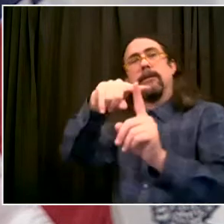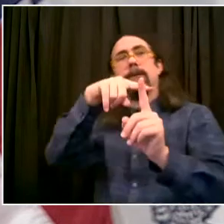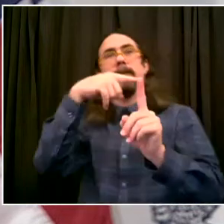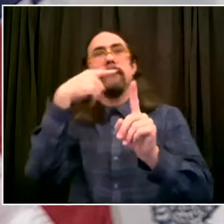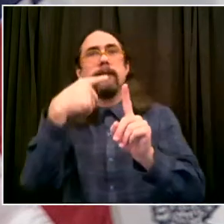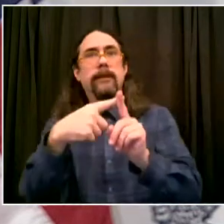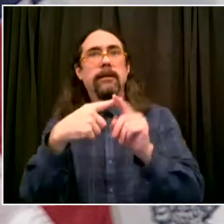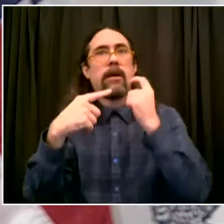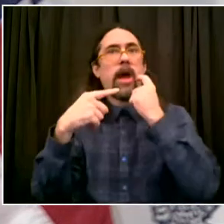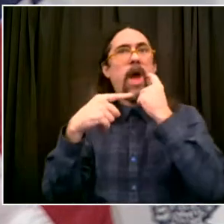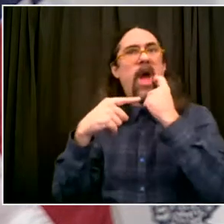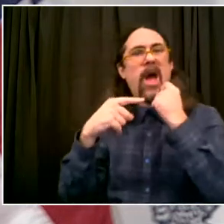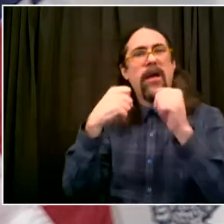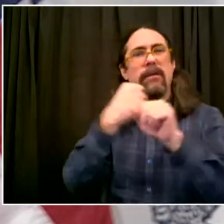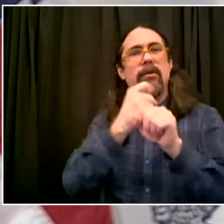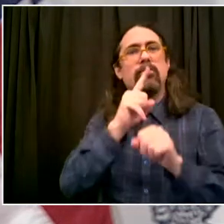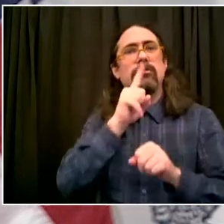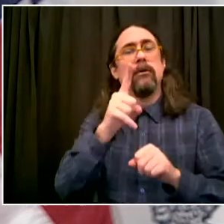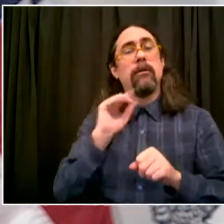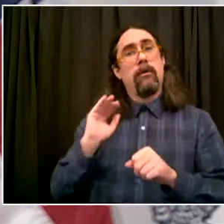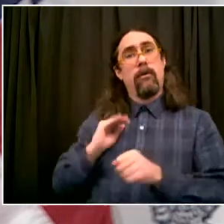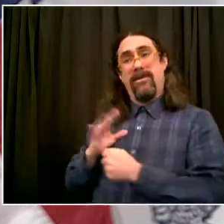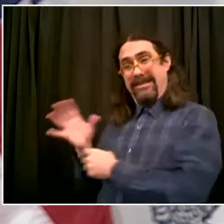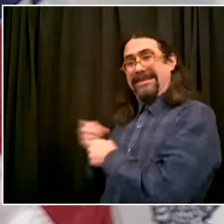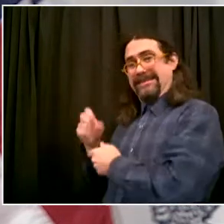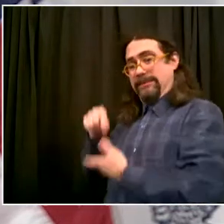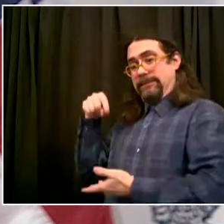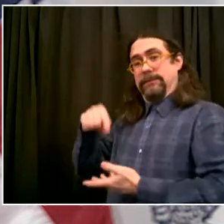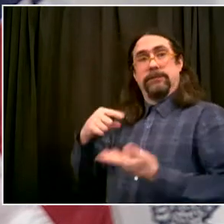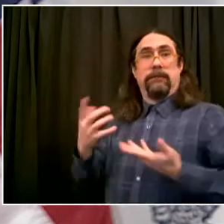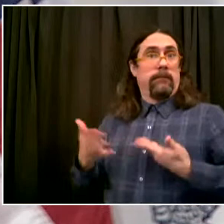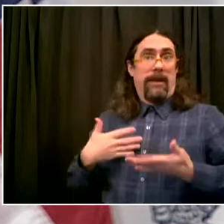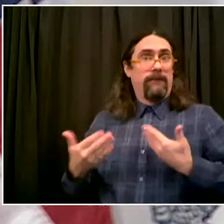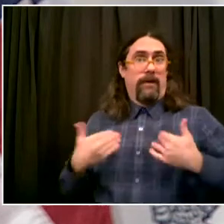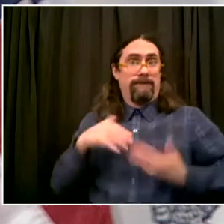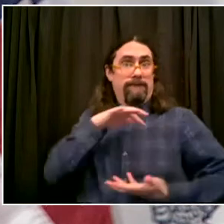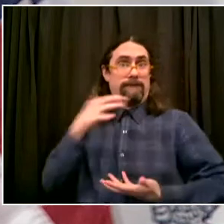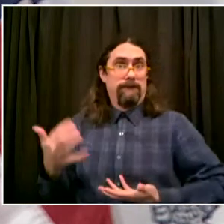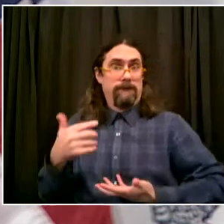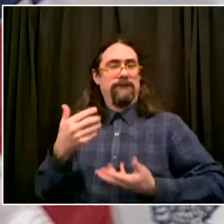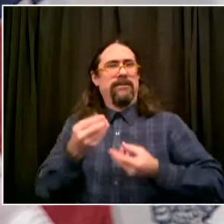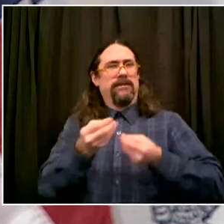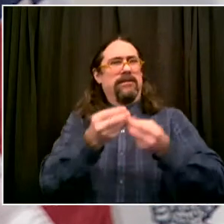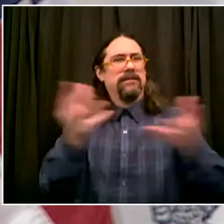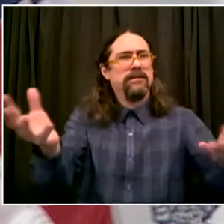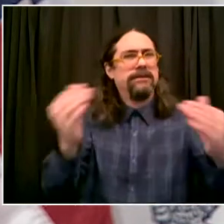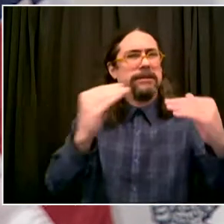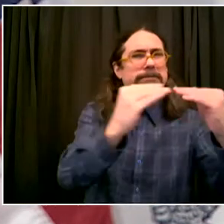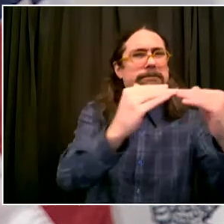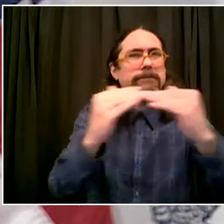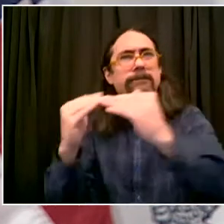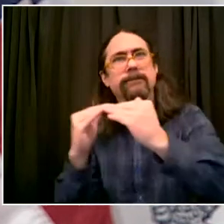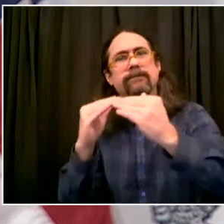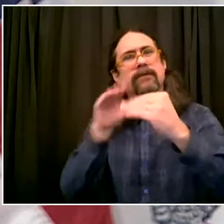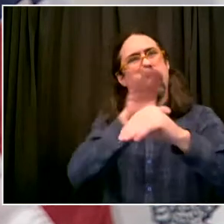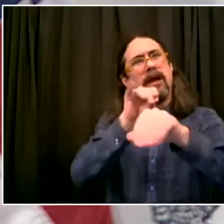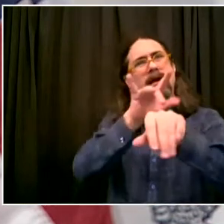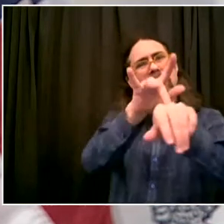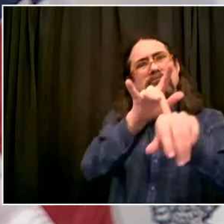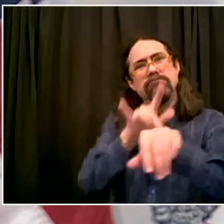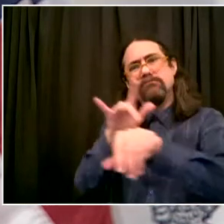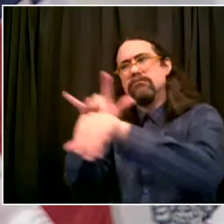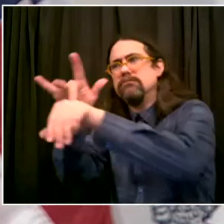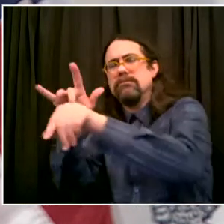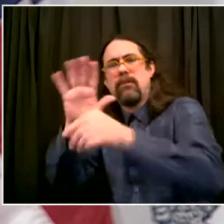of different languages. We're gonna keep working at it, and I know we'll get there. But you know what? We'll always have one hand behind our